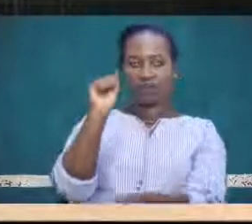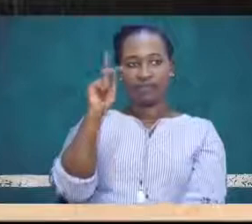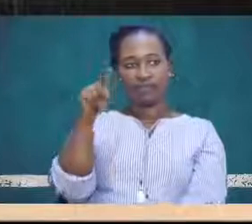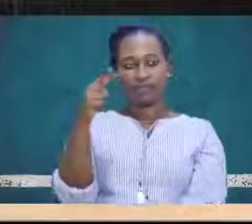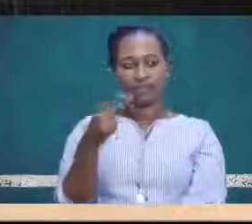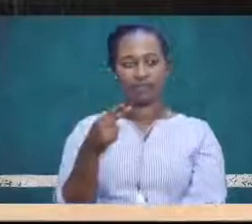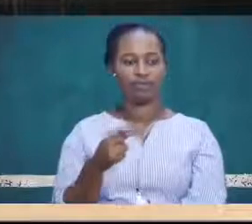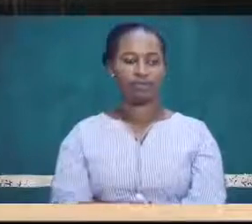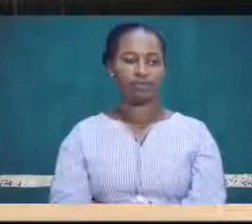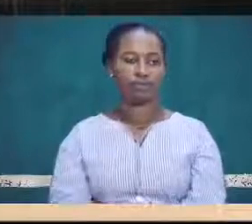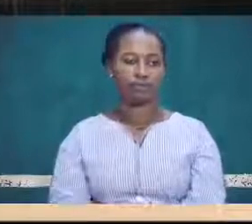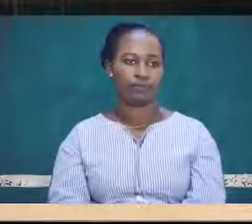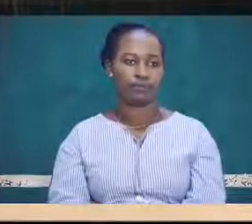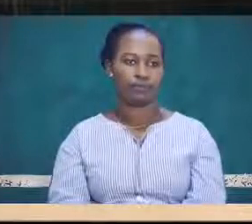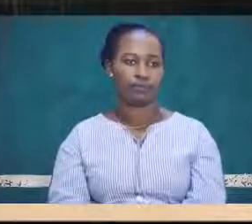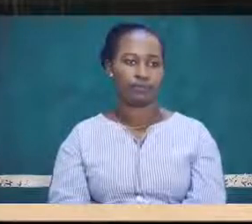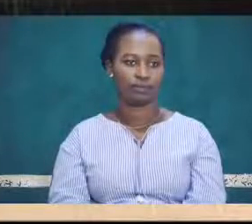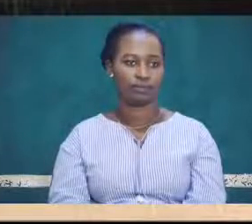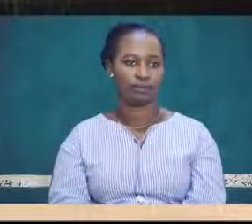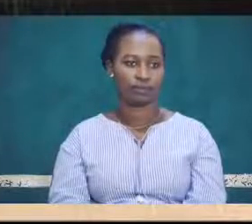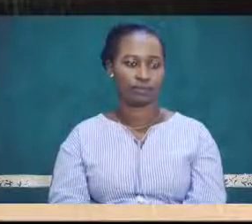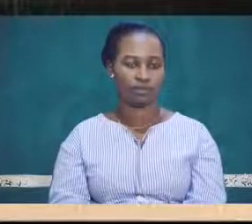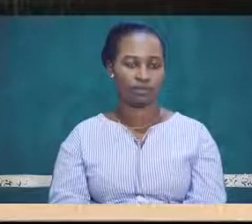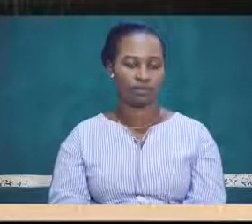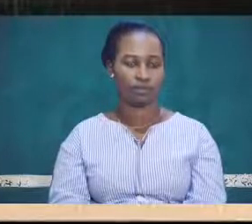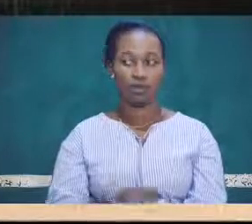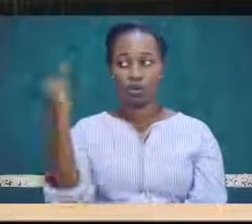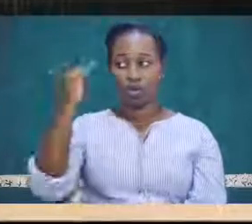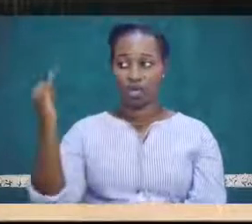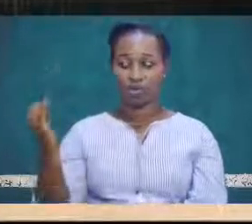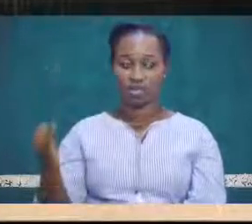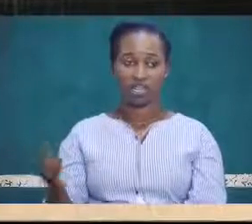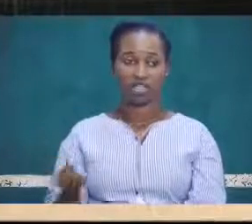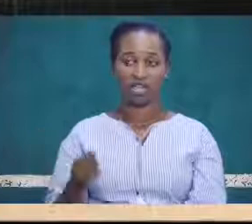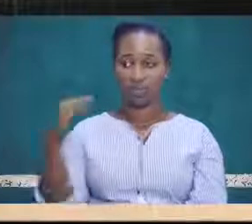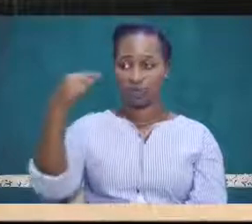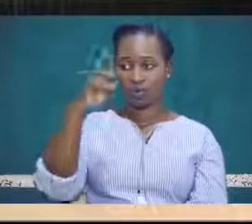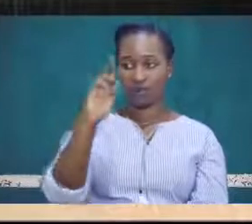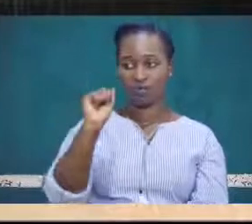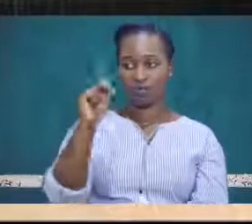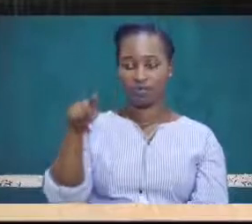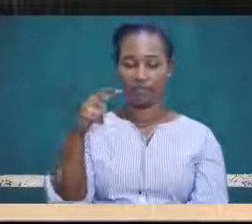do you plot this? This is, you have to draw your graph.